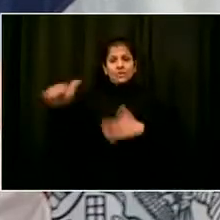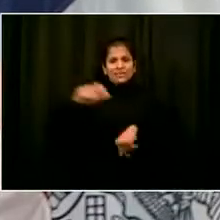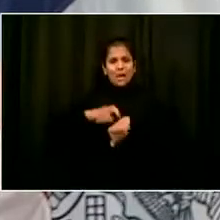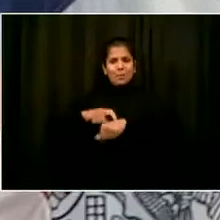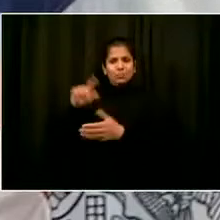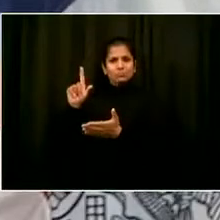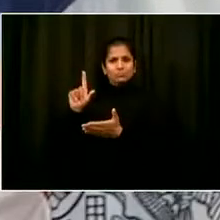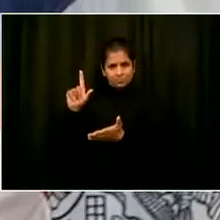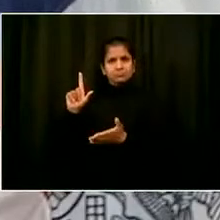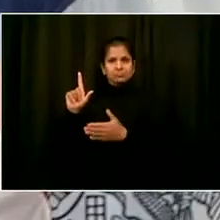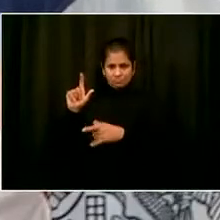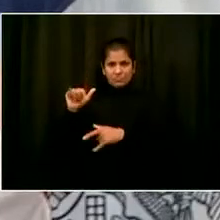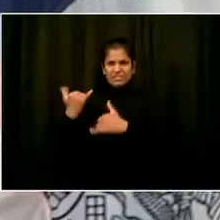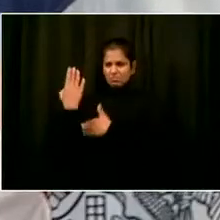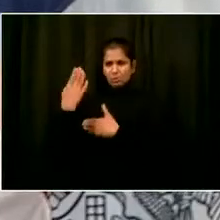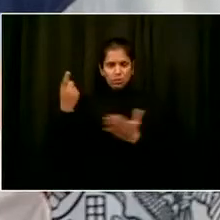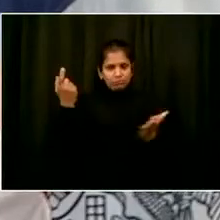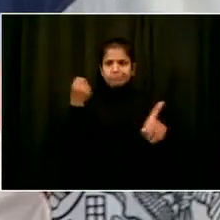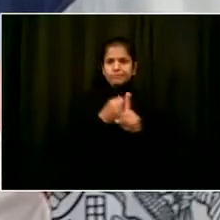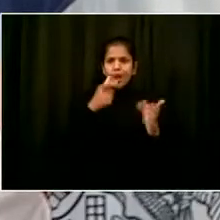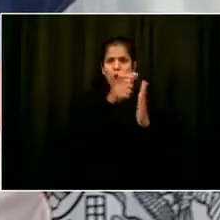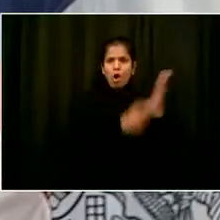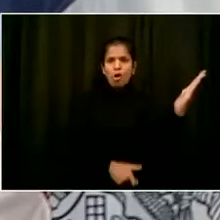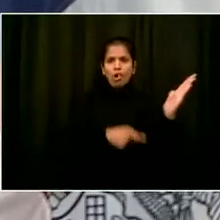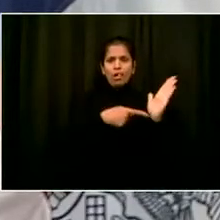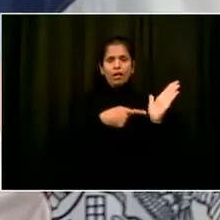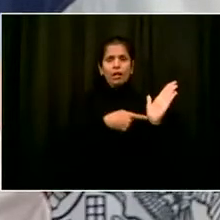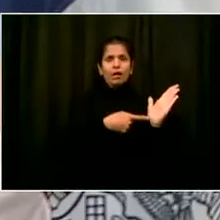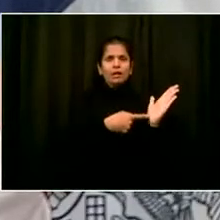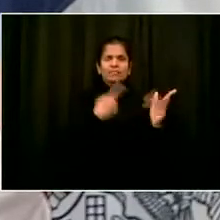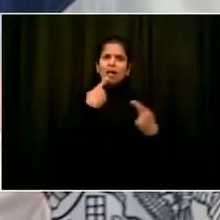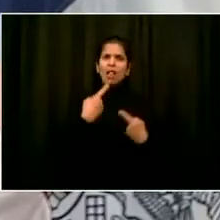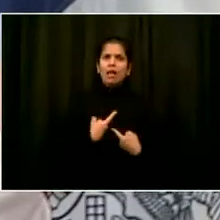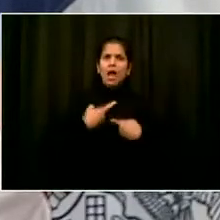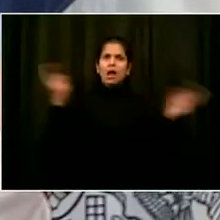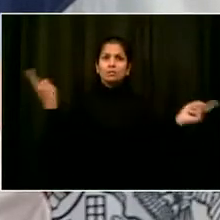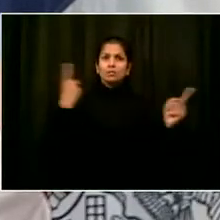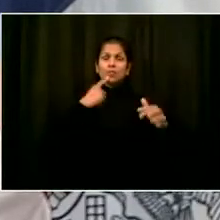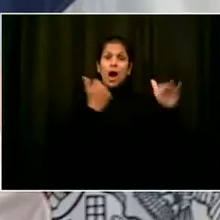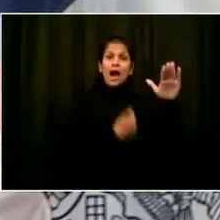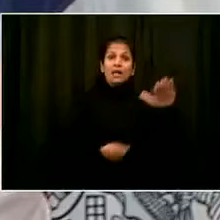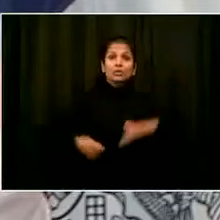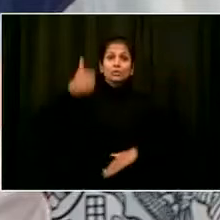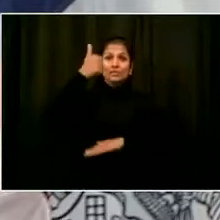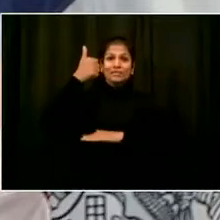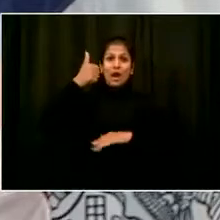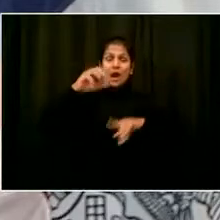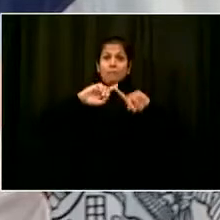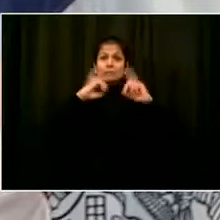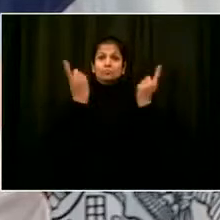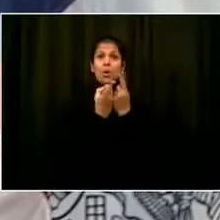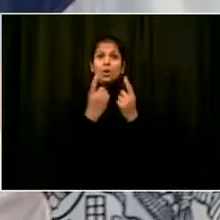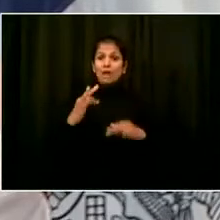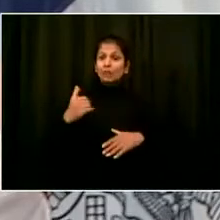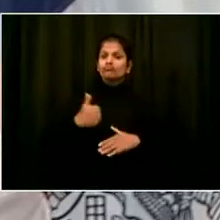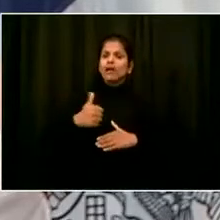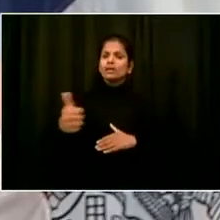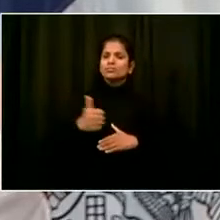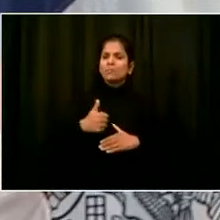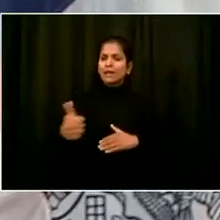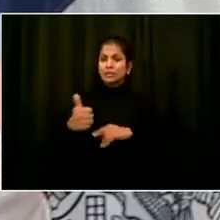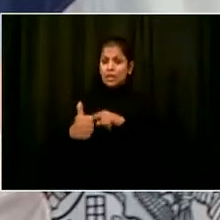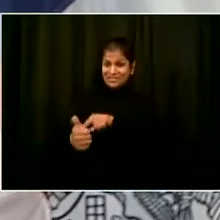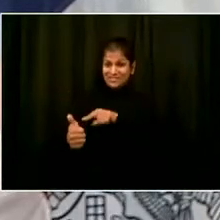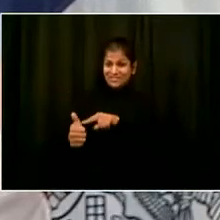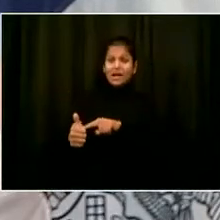Administration next month uh recently we've seen several departures uh given the fact that next year will be extremely challenging